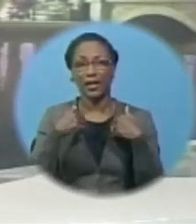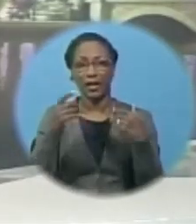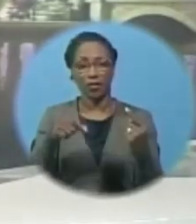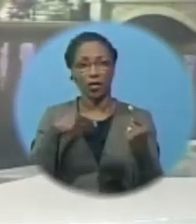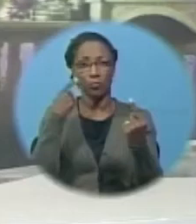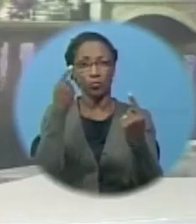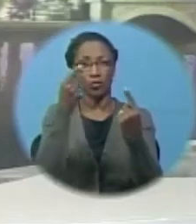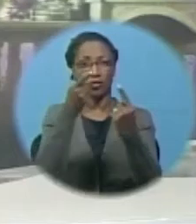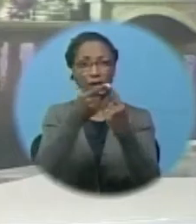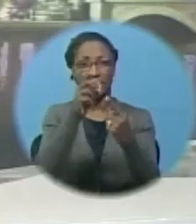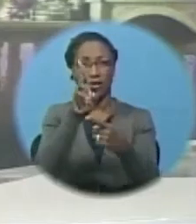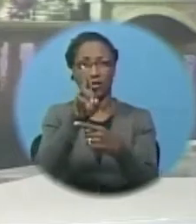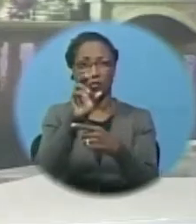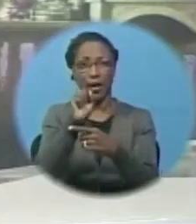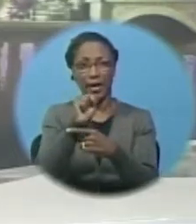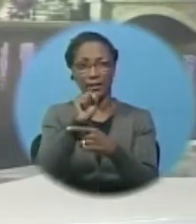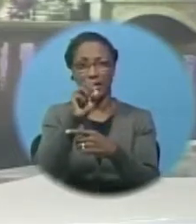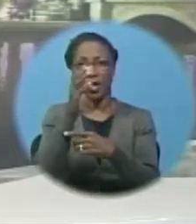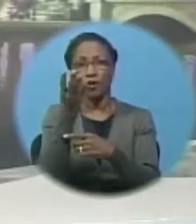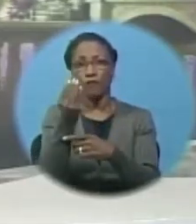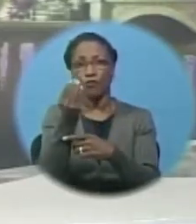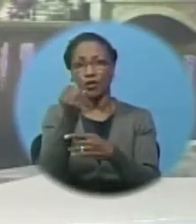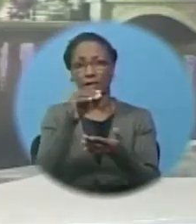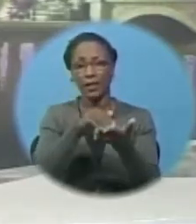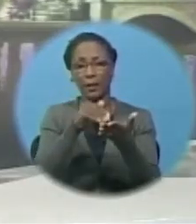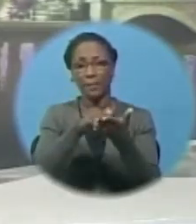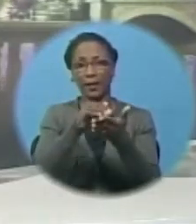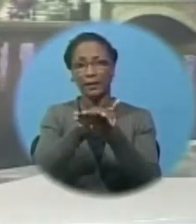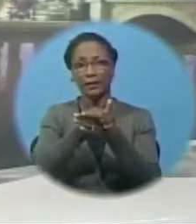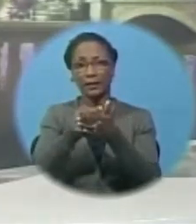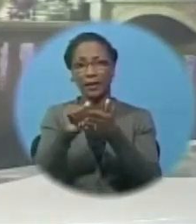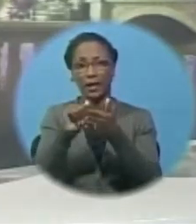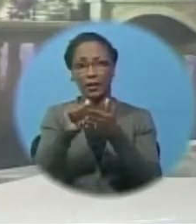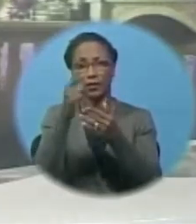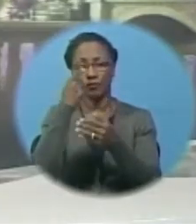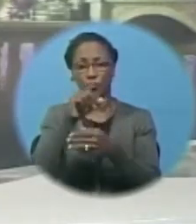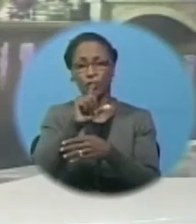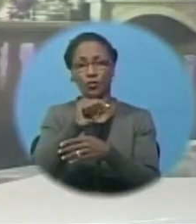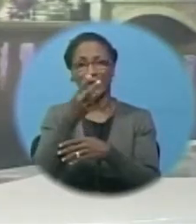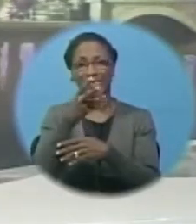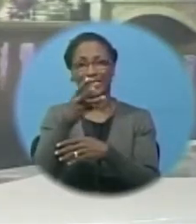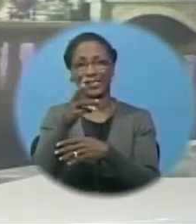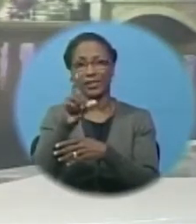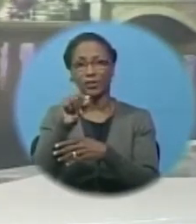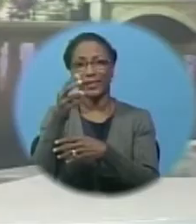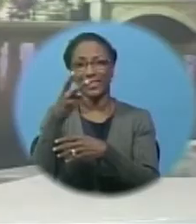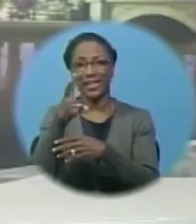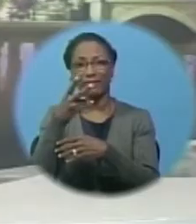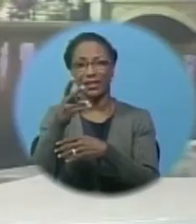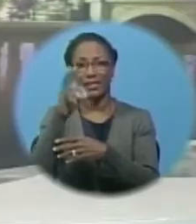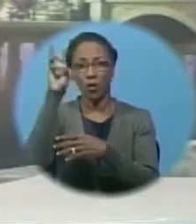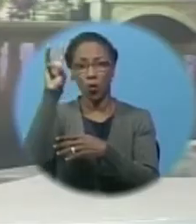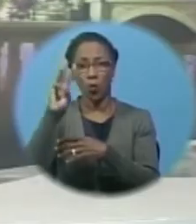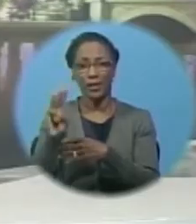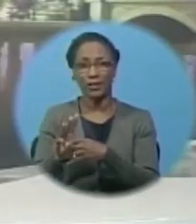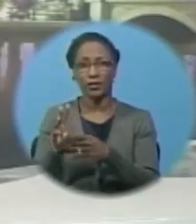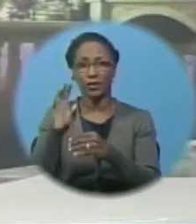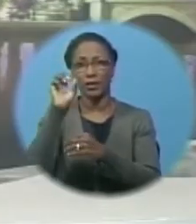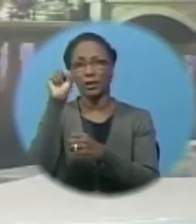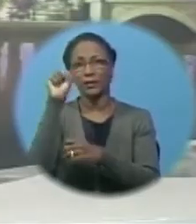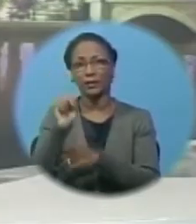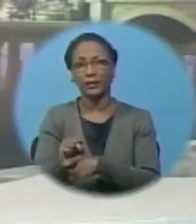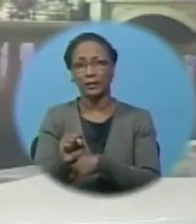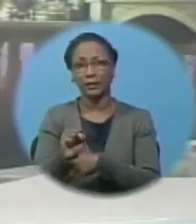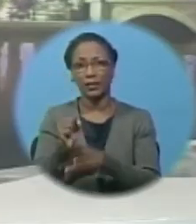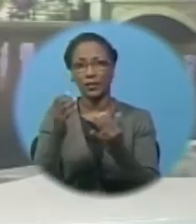US $14 million increase in tourism revenue for the 2016-2017 winter season. It's coming through